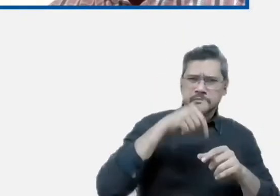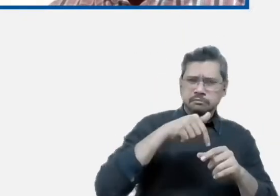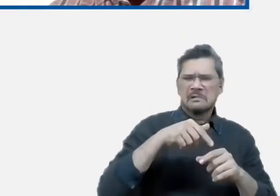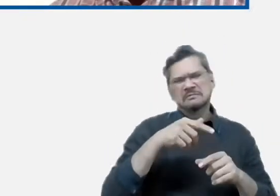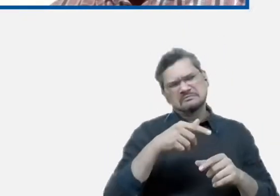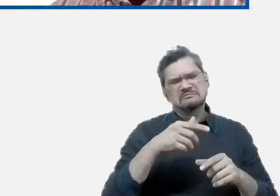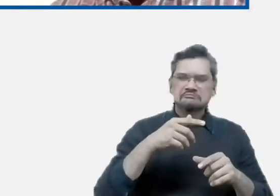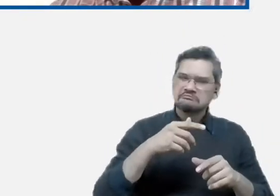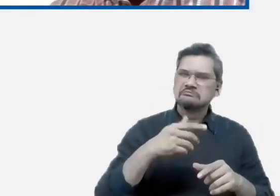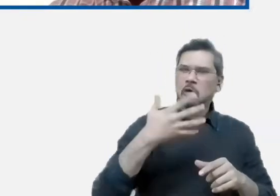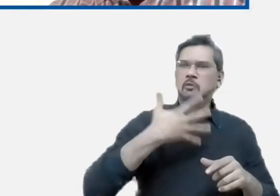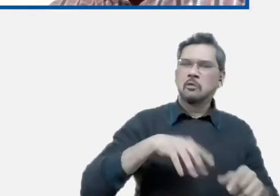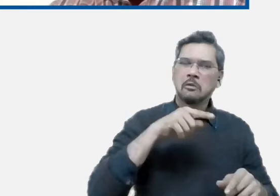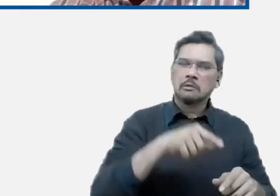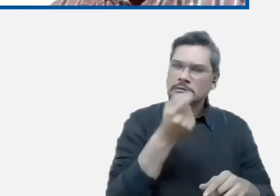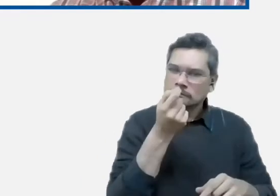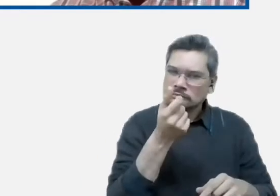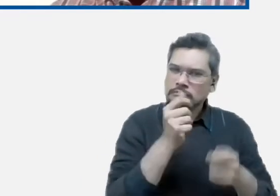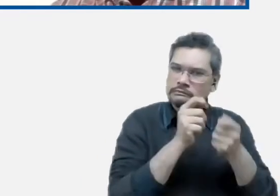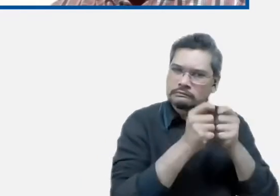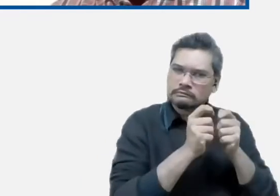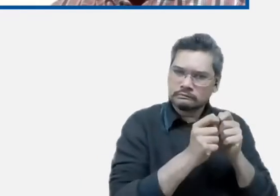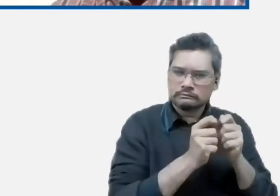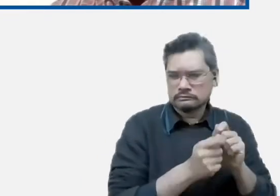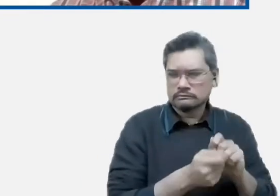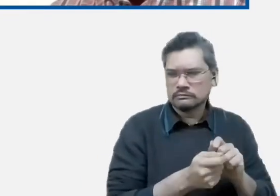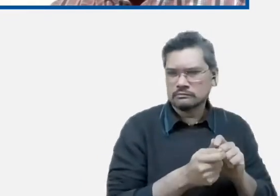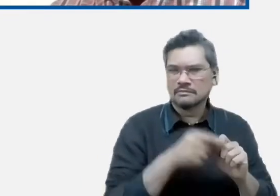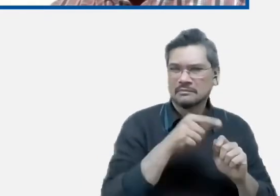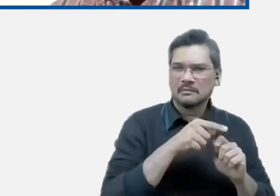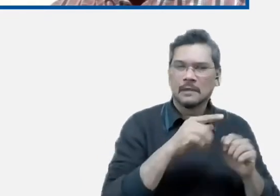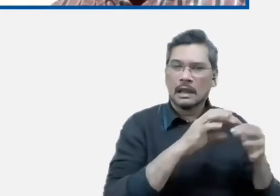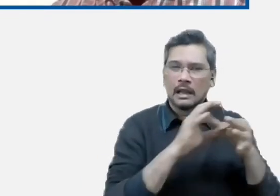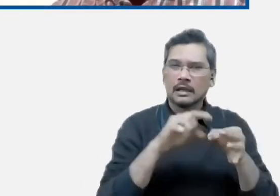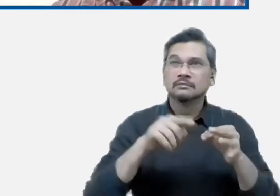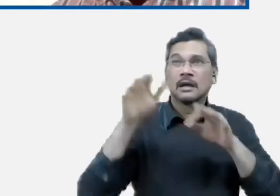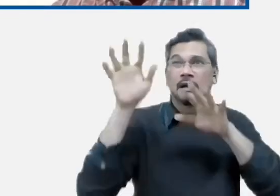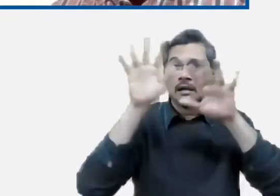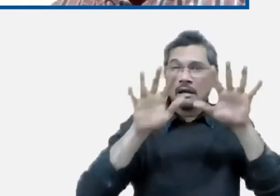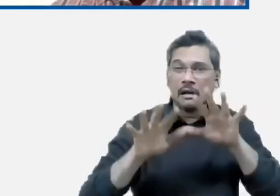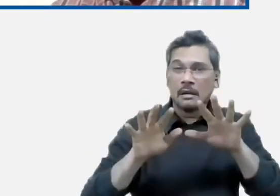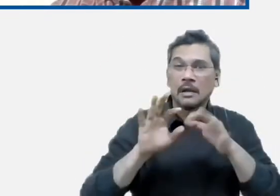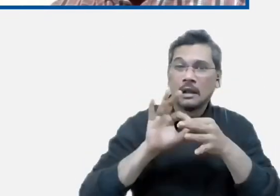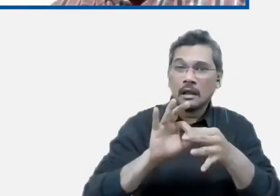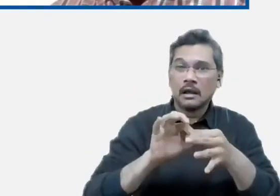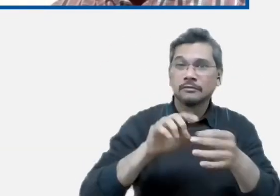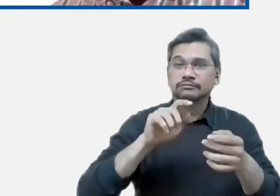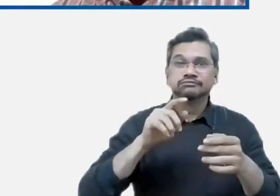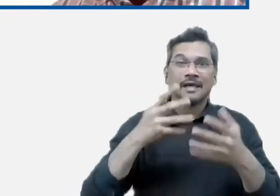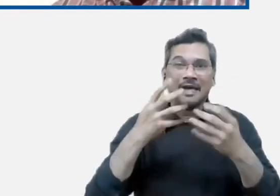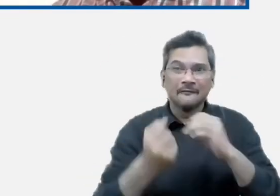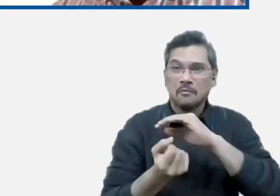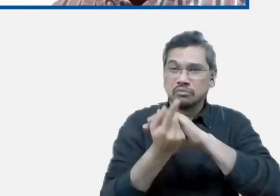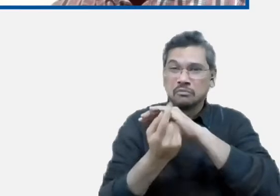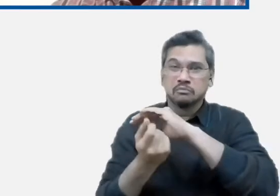we phrase it as climate-related disasters. So I don't remember the exact text, but I think this we